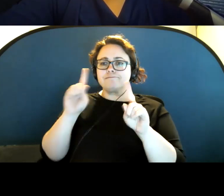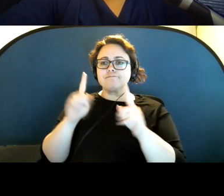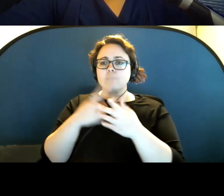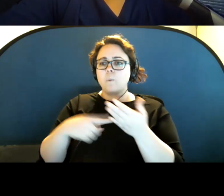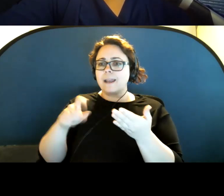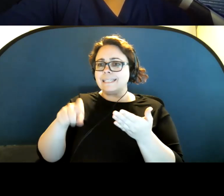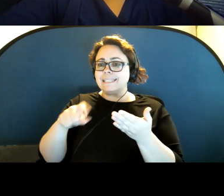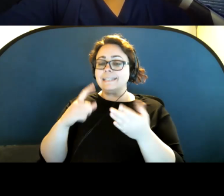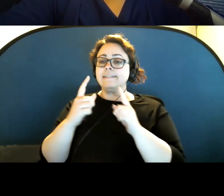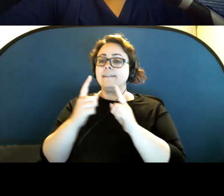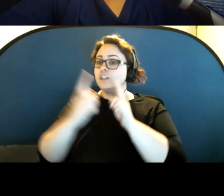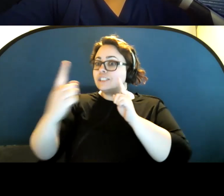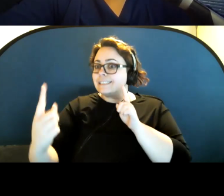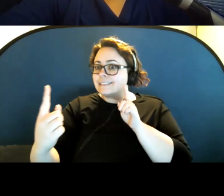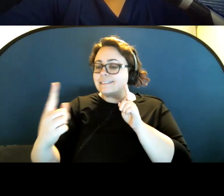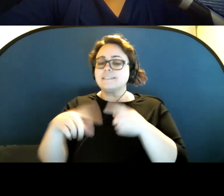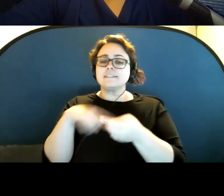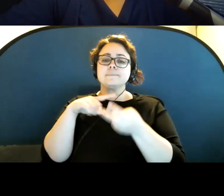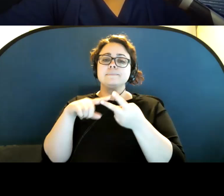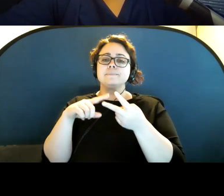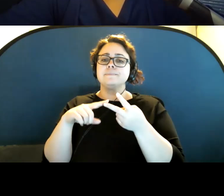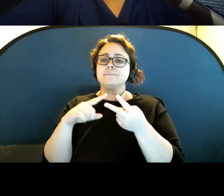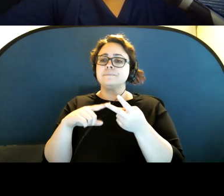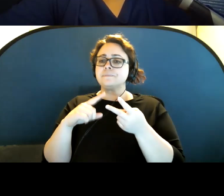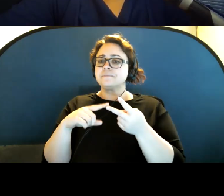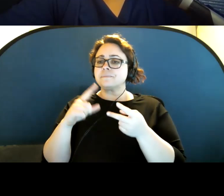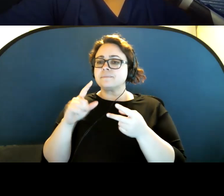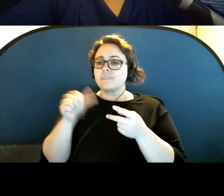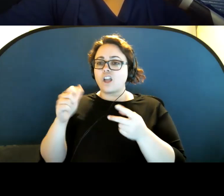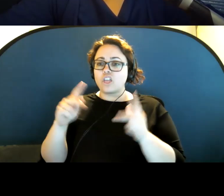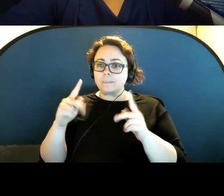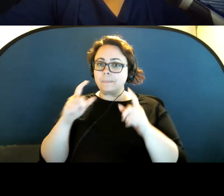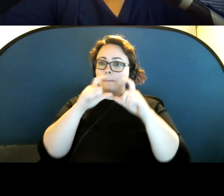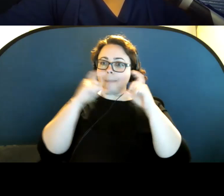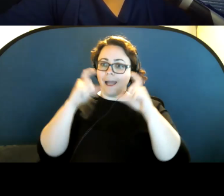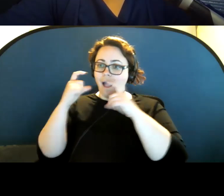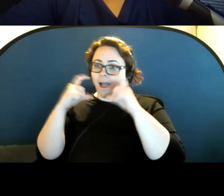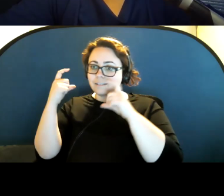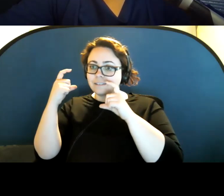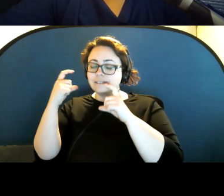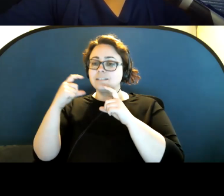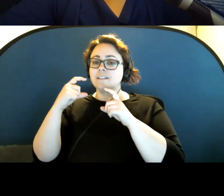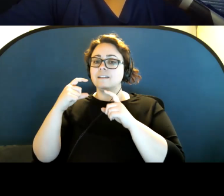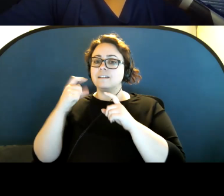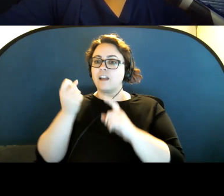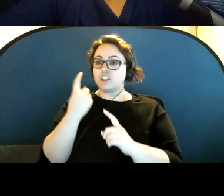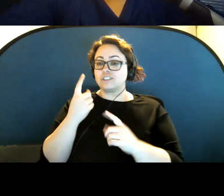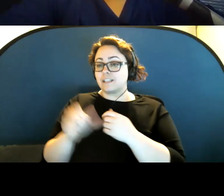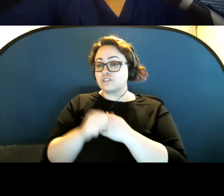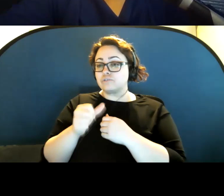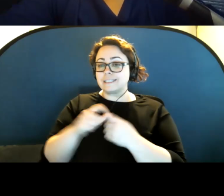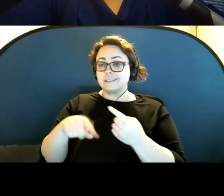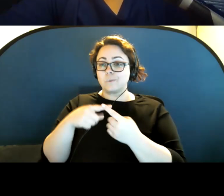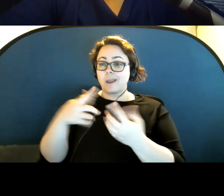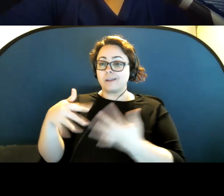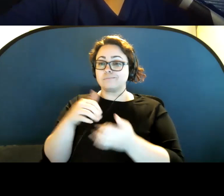the distancing, or everyone around them is wearing a mask and, understands that risk. Mm-hmm.